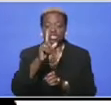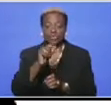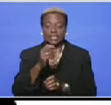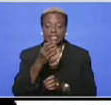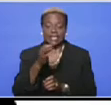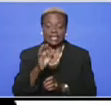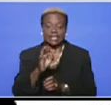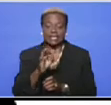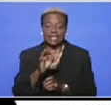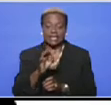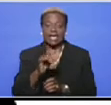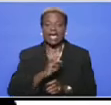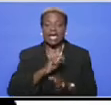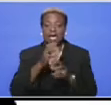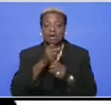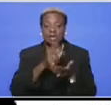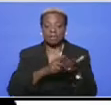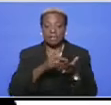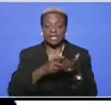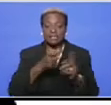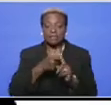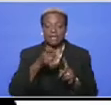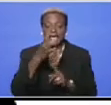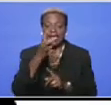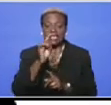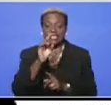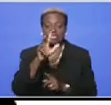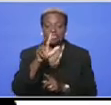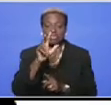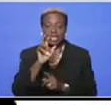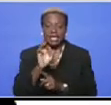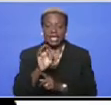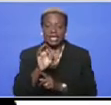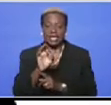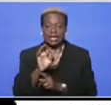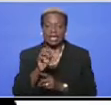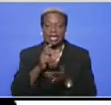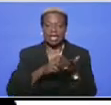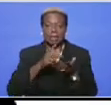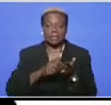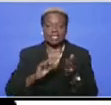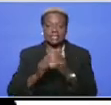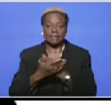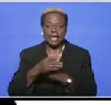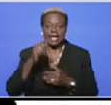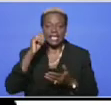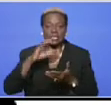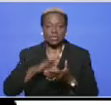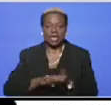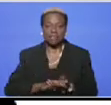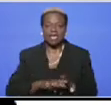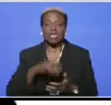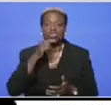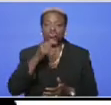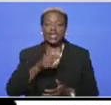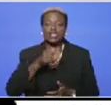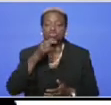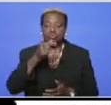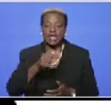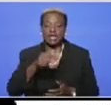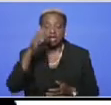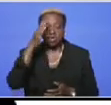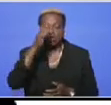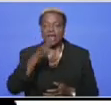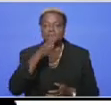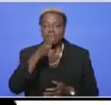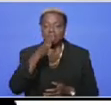of his from 1839. I've got a piece by his wife, who's my great-great-grandmother. So